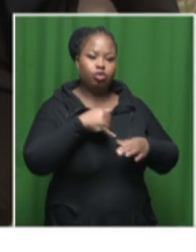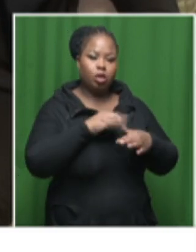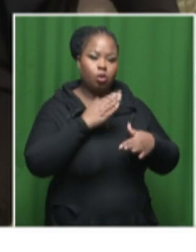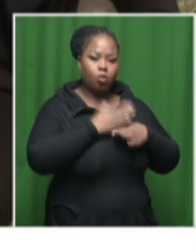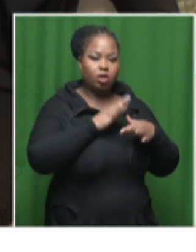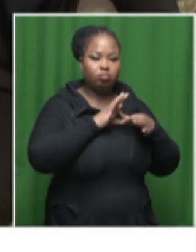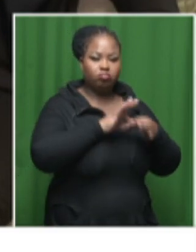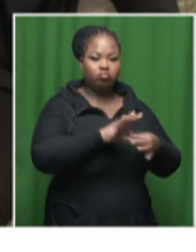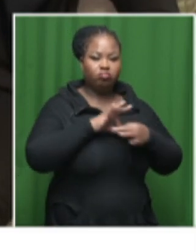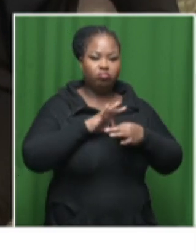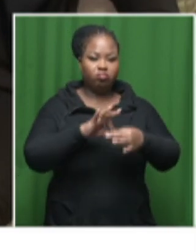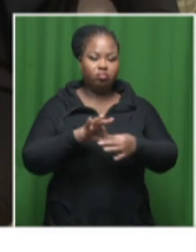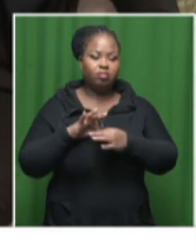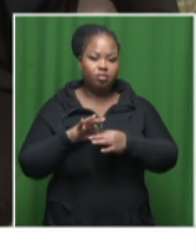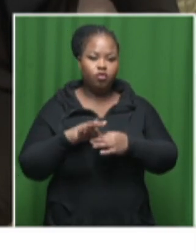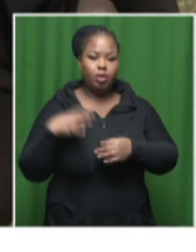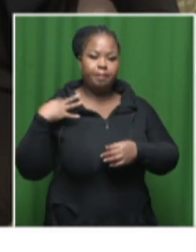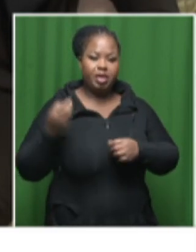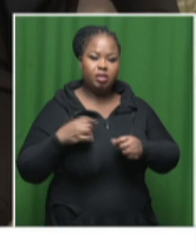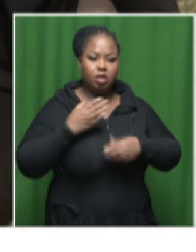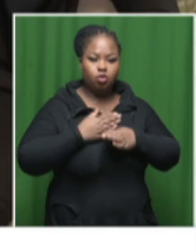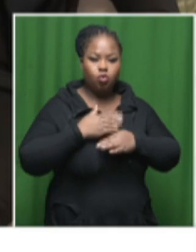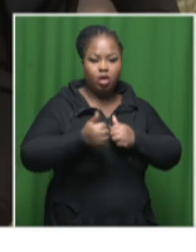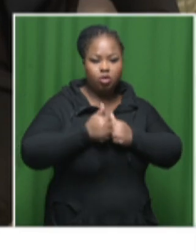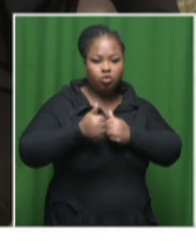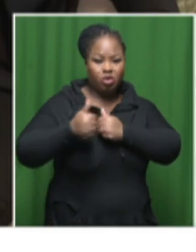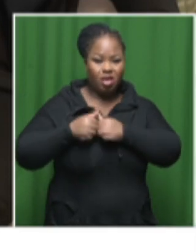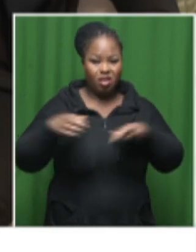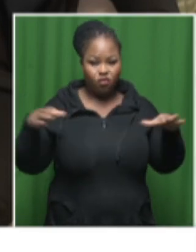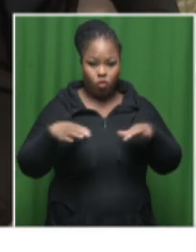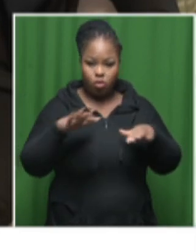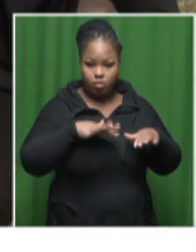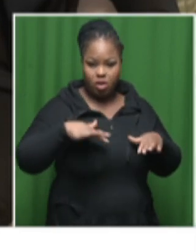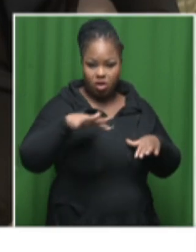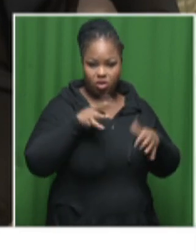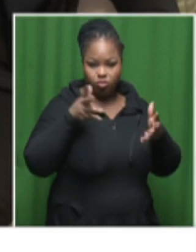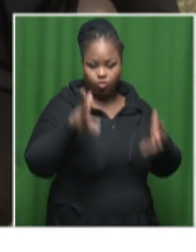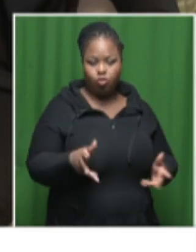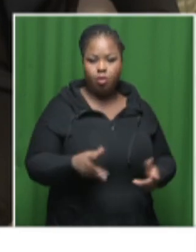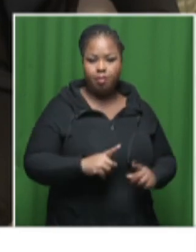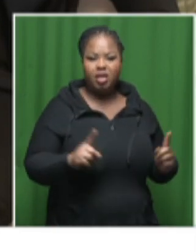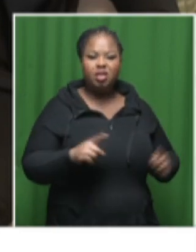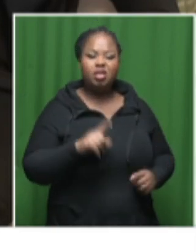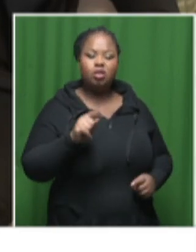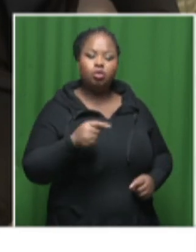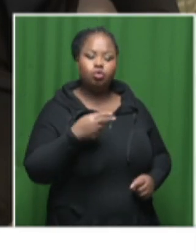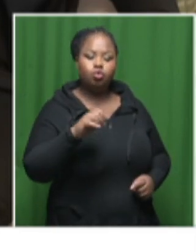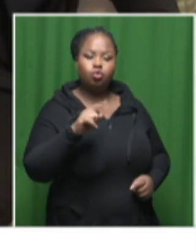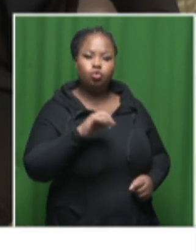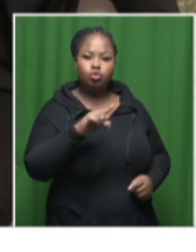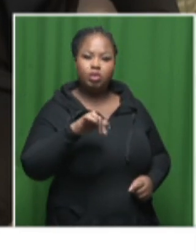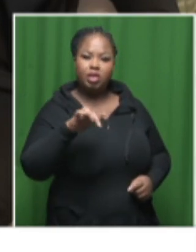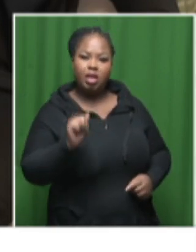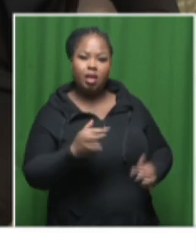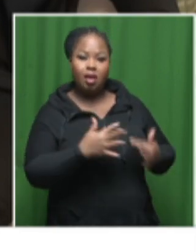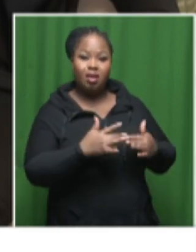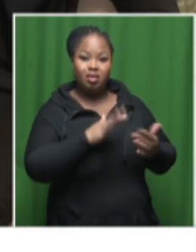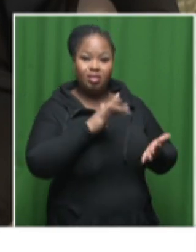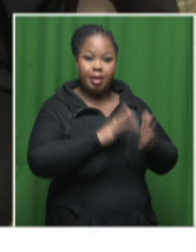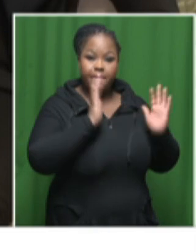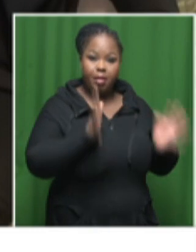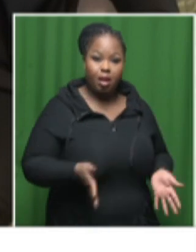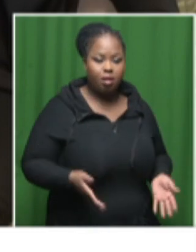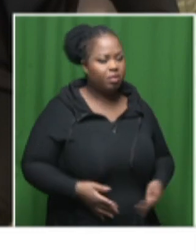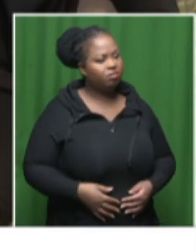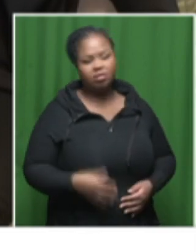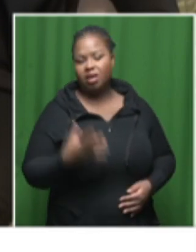relationship around a facility like this, but of course it has to move beyond the Thuthuzela Care Centre because there are so many other